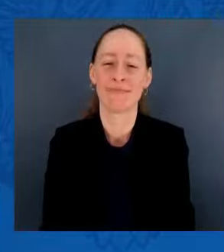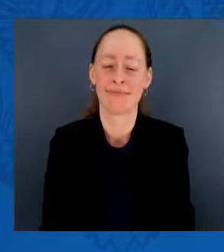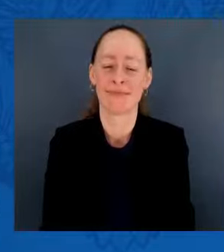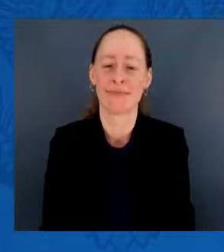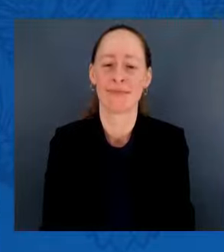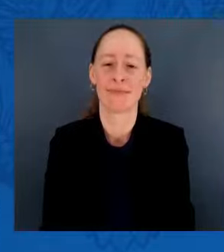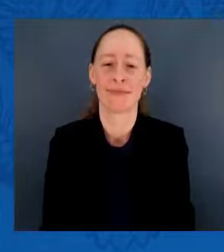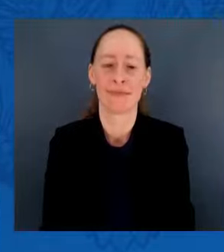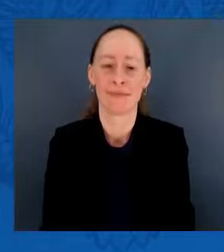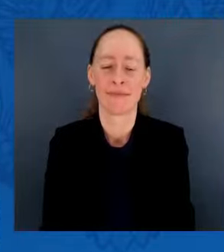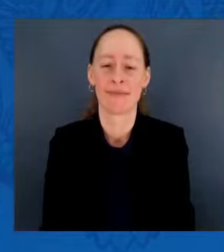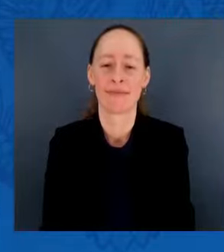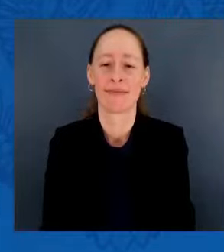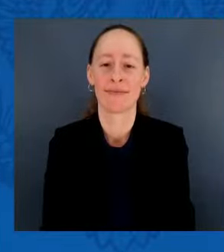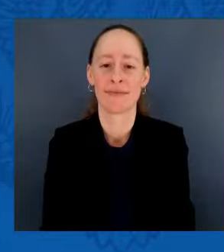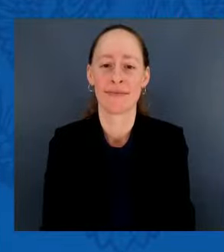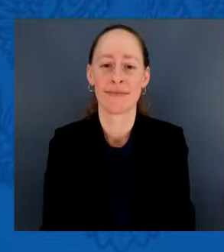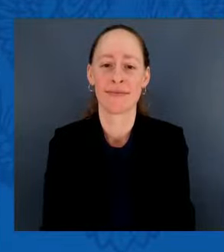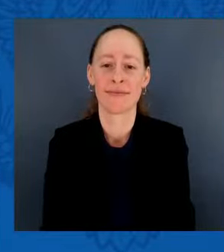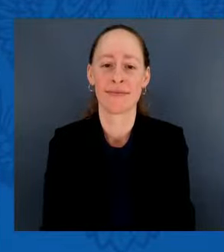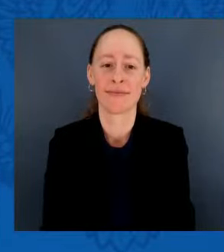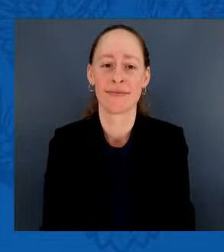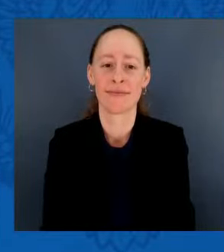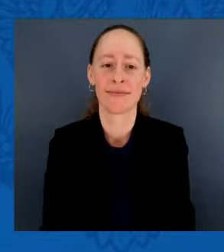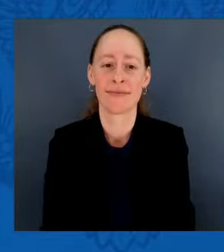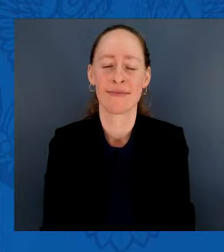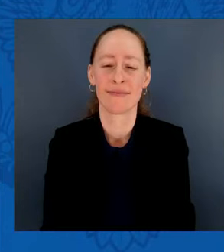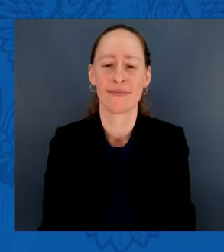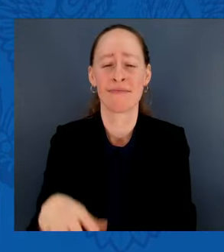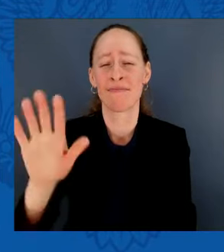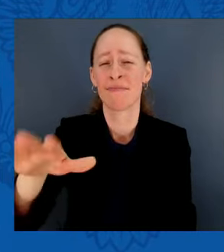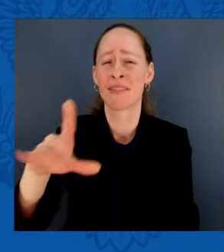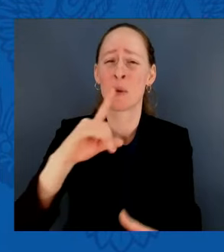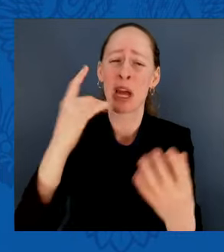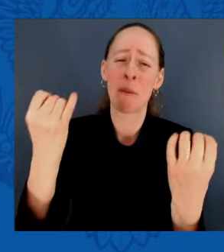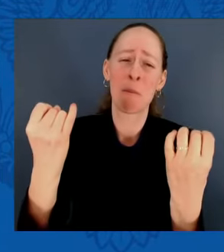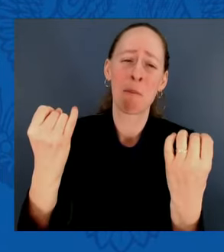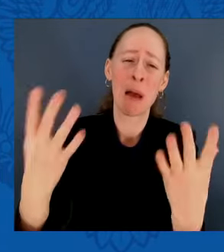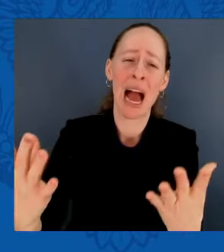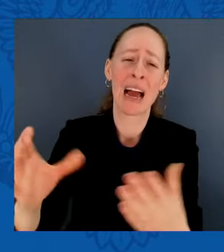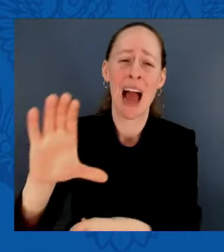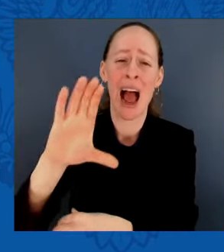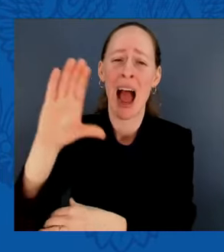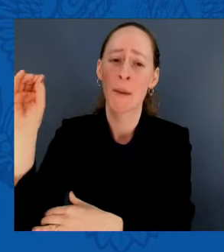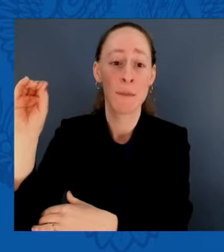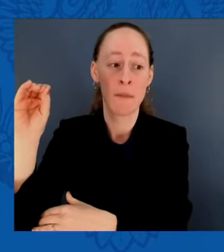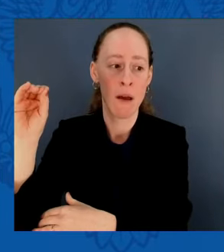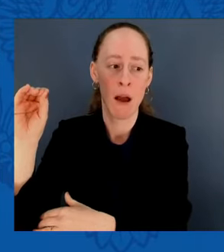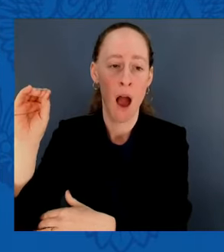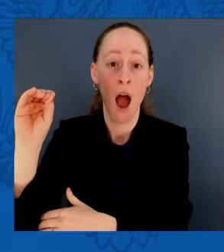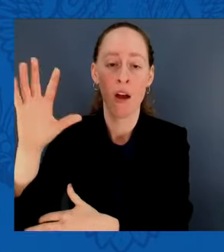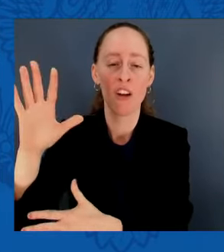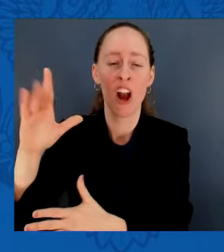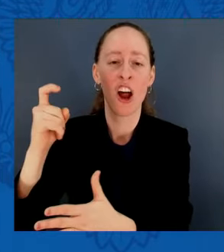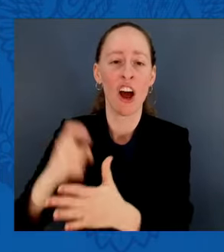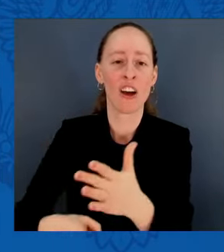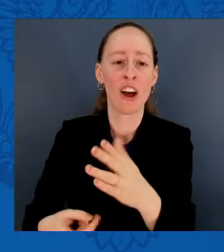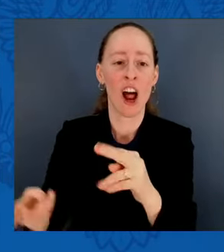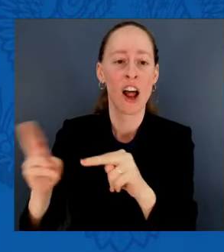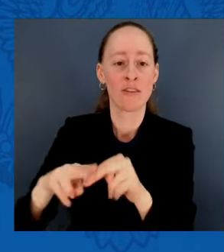Too many corporations raise prices to pad their profits, charging more and more for less and